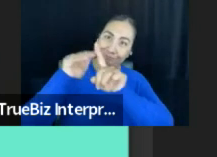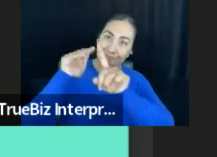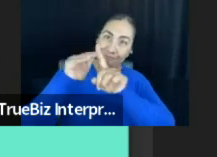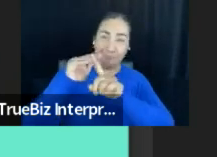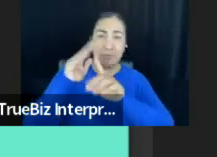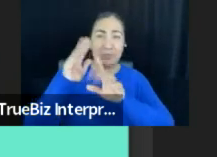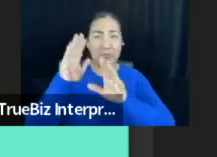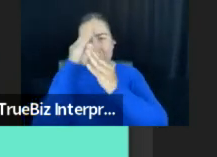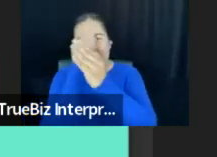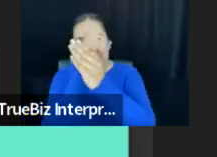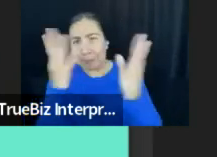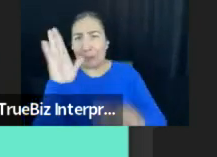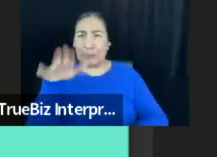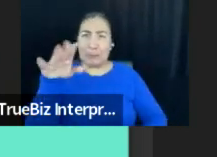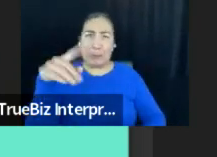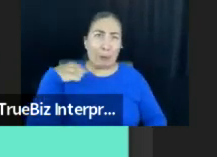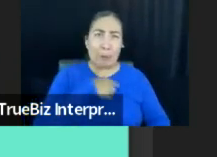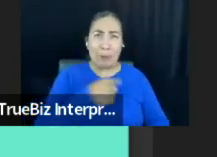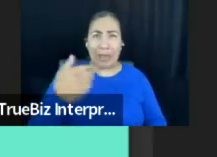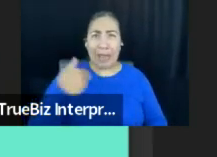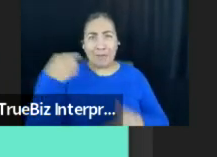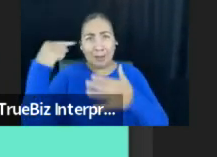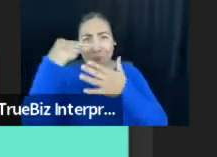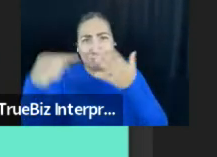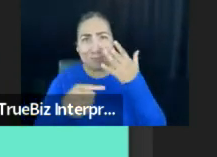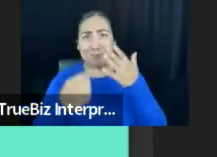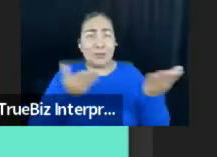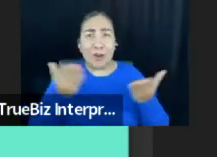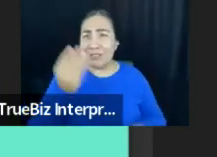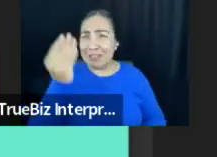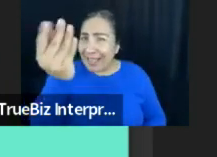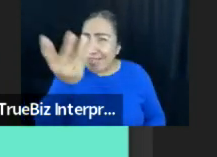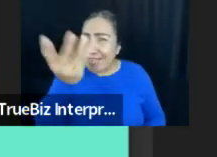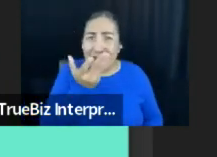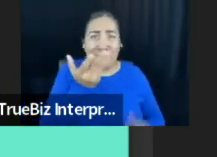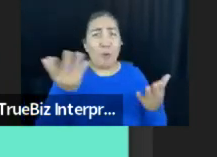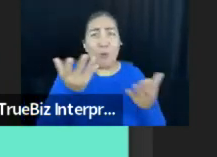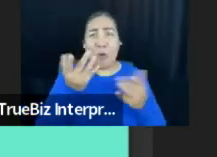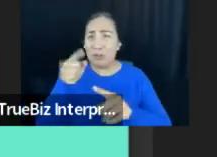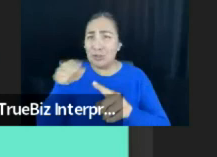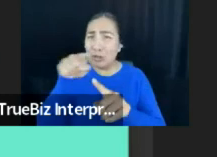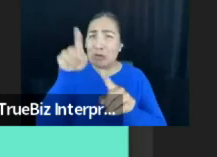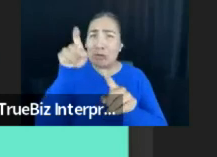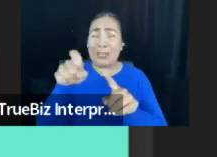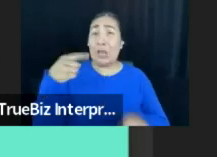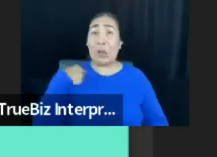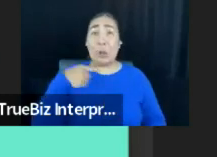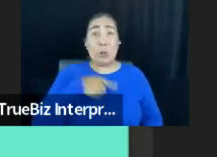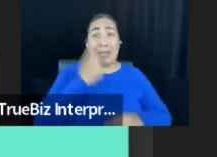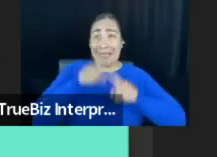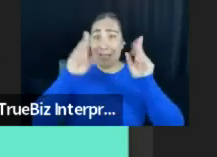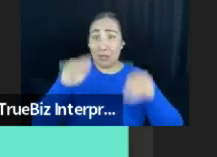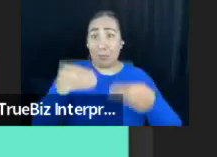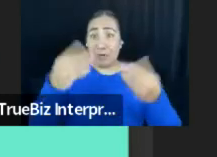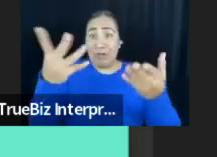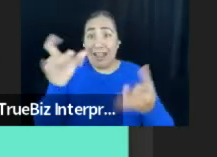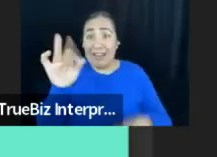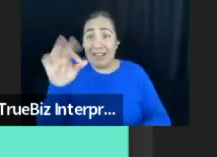these services, and let us know what you need, because we can't provide something if we don't know that it's needed.